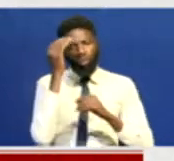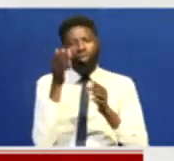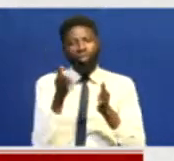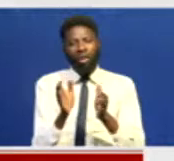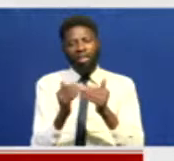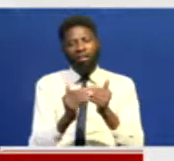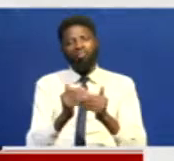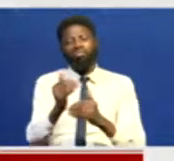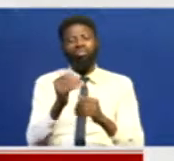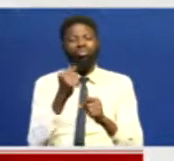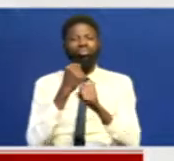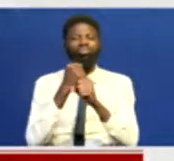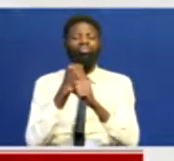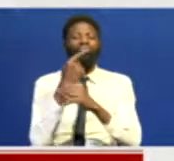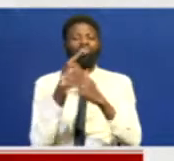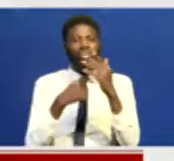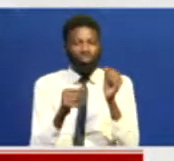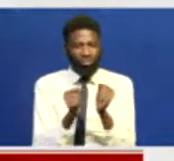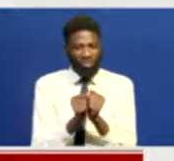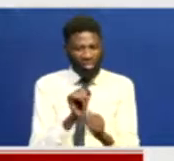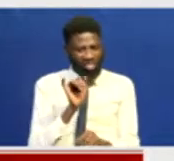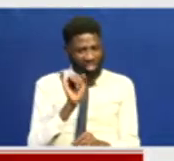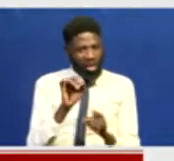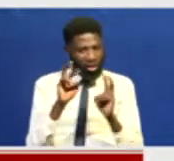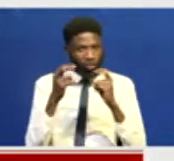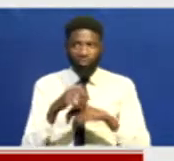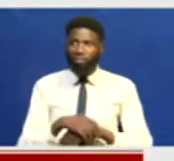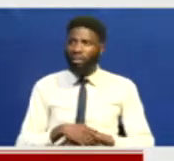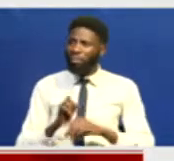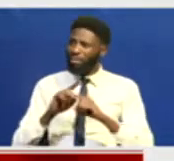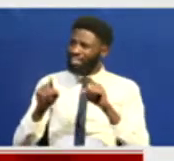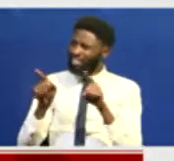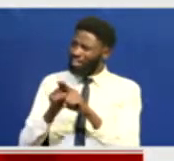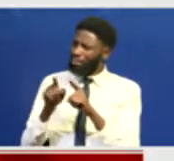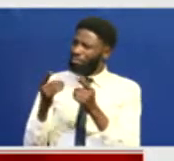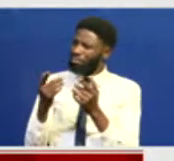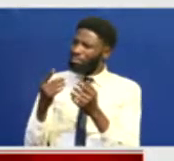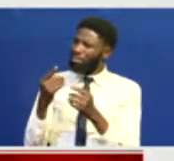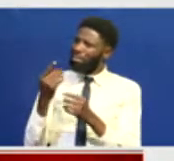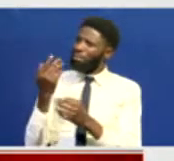going to proceed mm-hmm. with this issue. That sounds like a precedent. Yes. Okay. So let me ask you that.